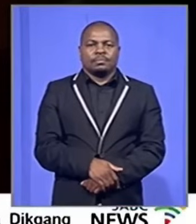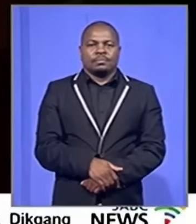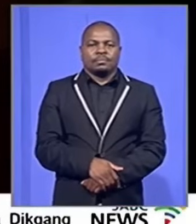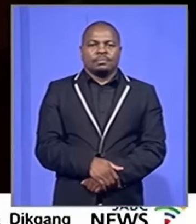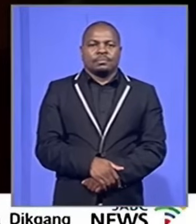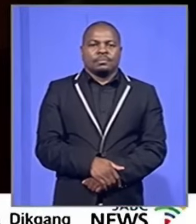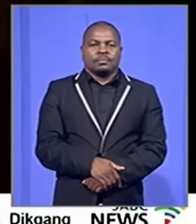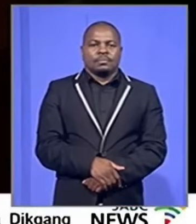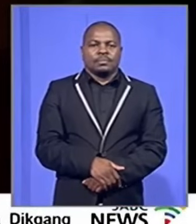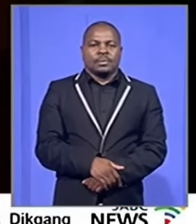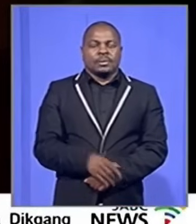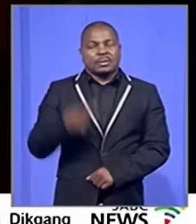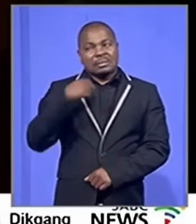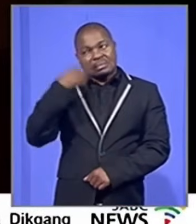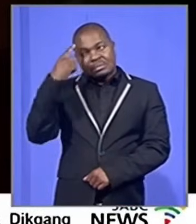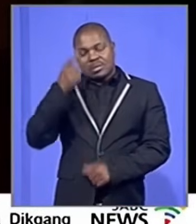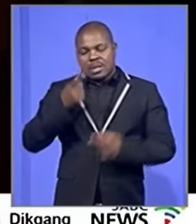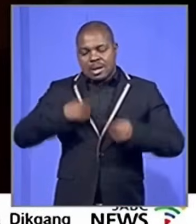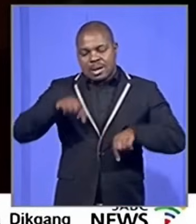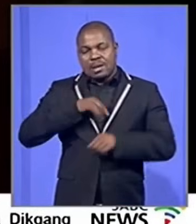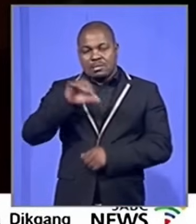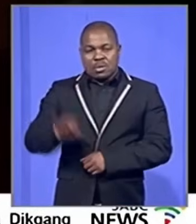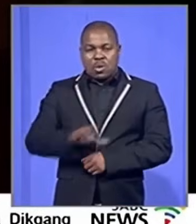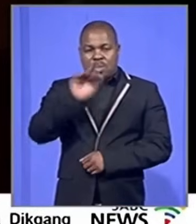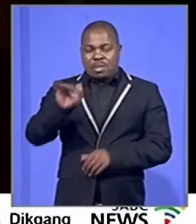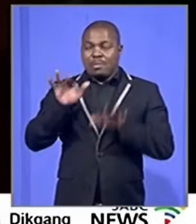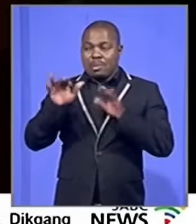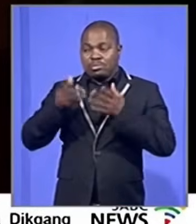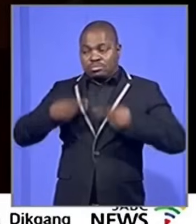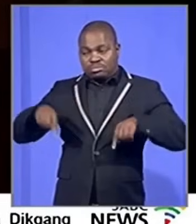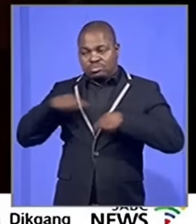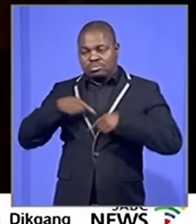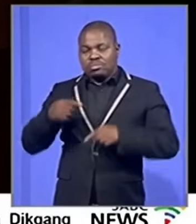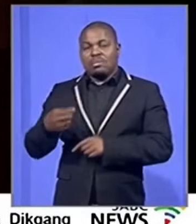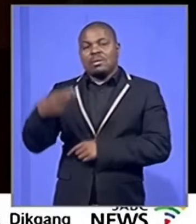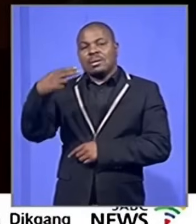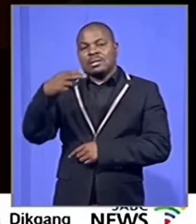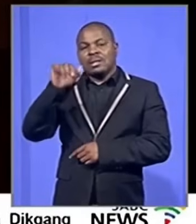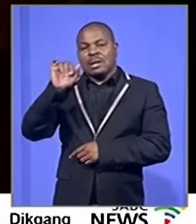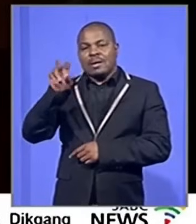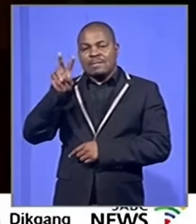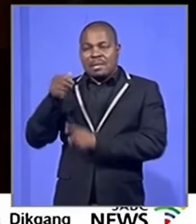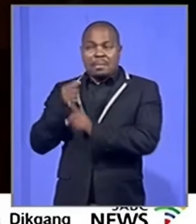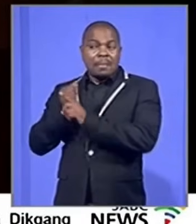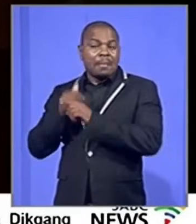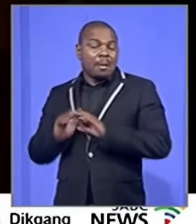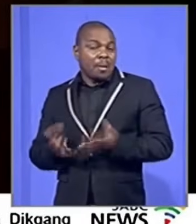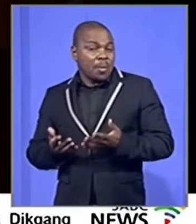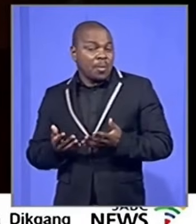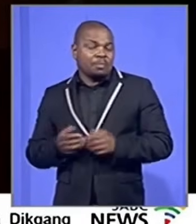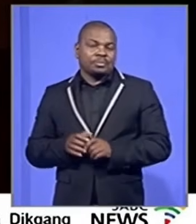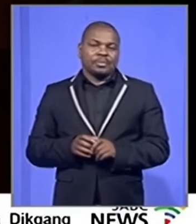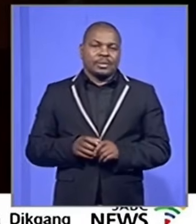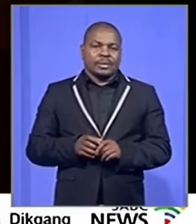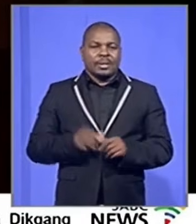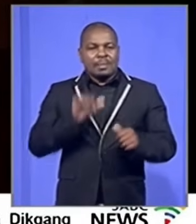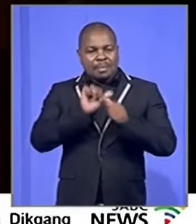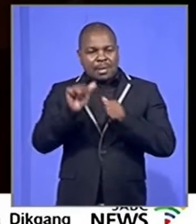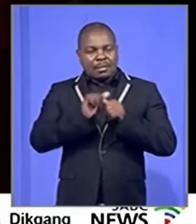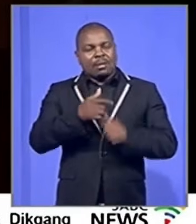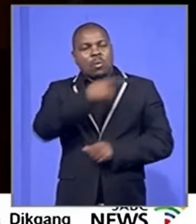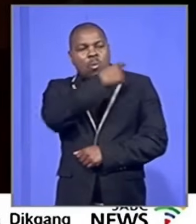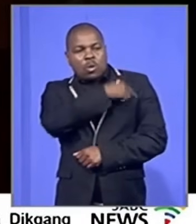Ke tsa gore re le ma-Afrika Borwa gore re kgone go lwantsha mogare o wa HIV re tshwanetse re ko maokelong a